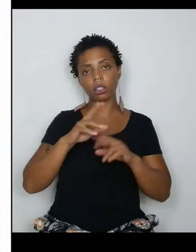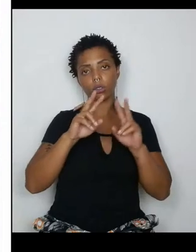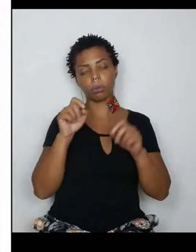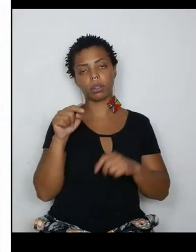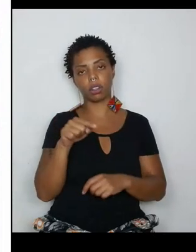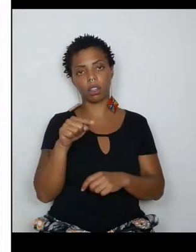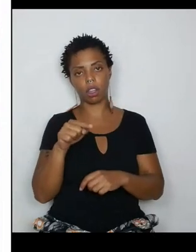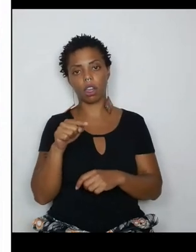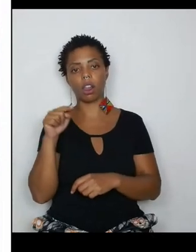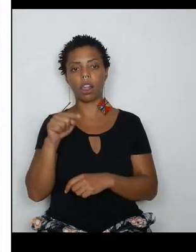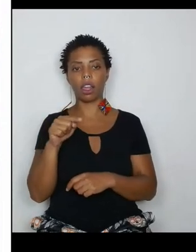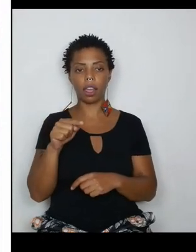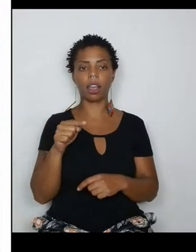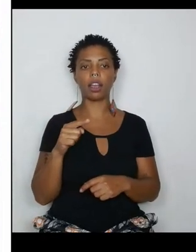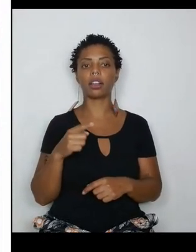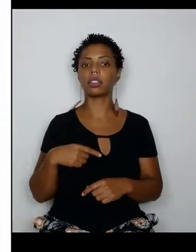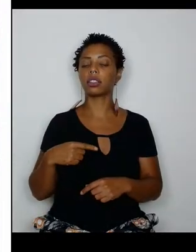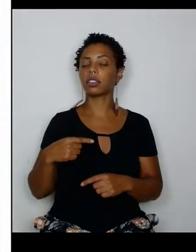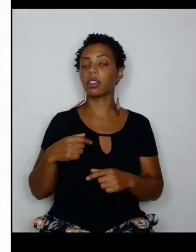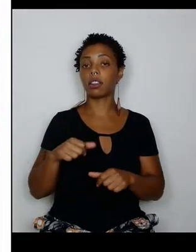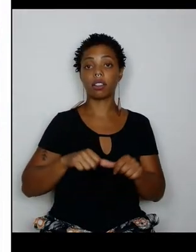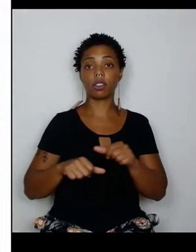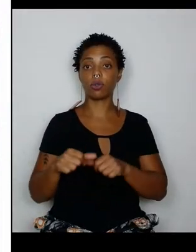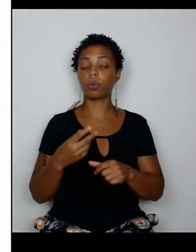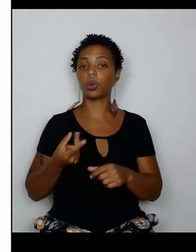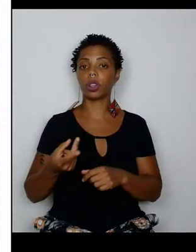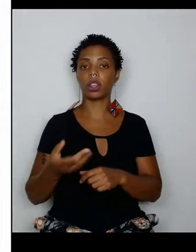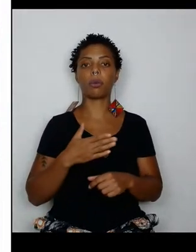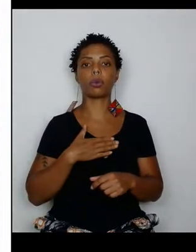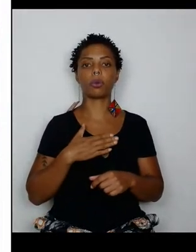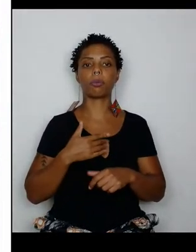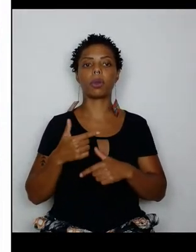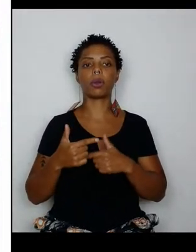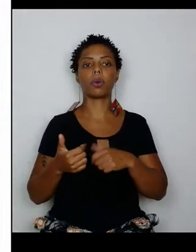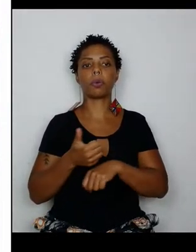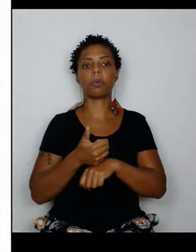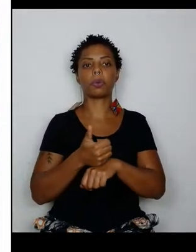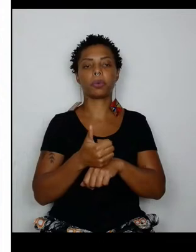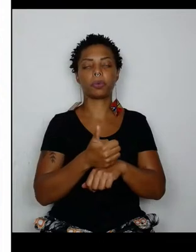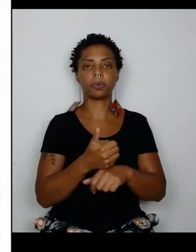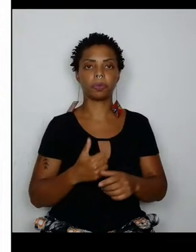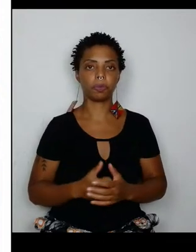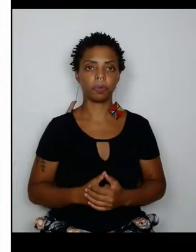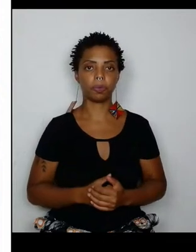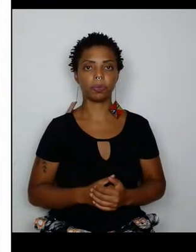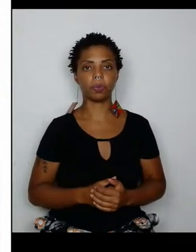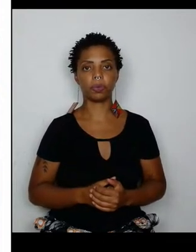i'd also like to address this photograph many of you may recognize it